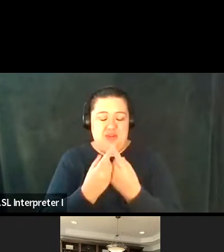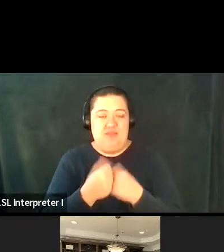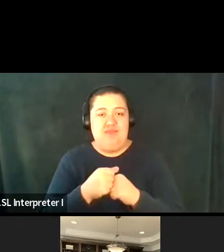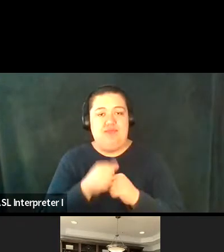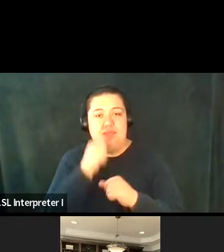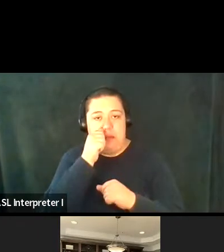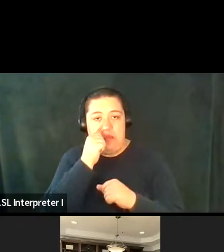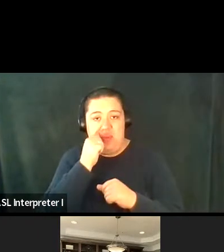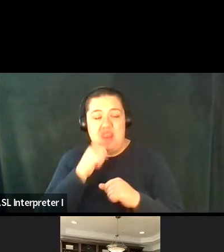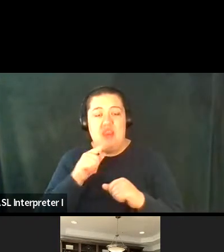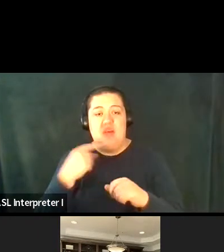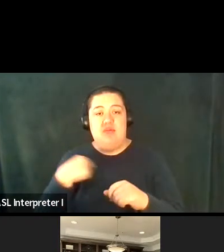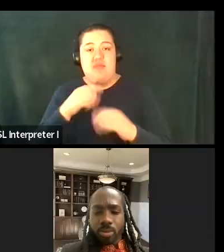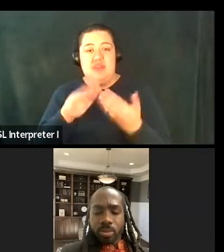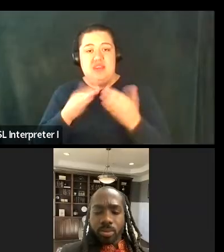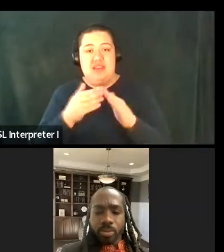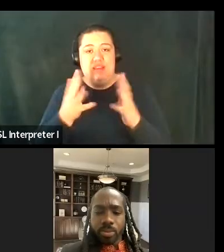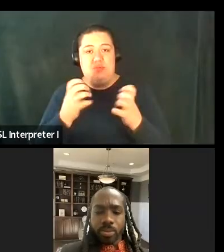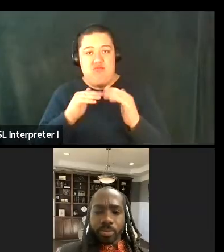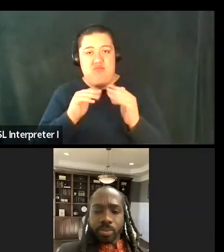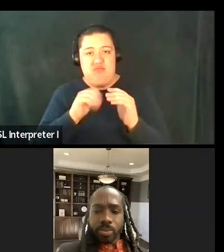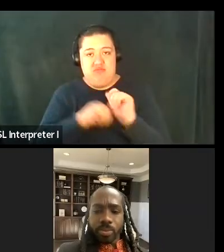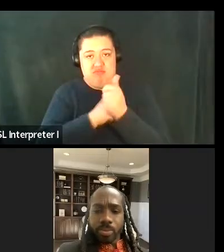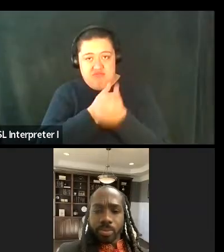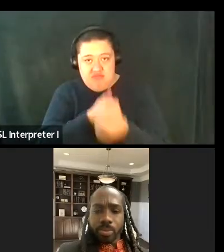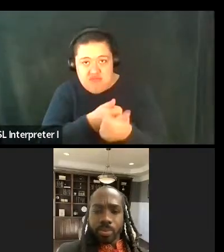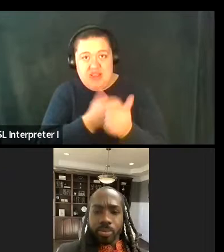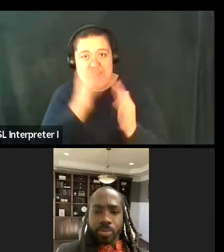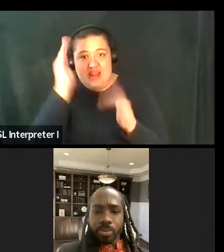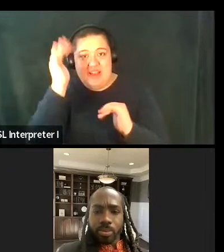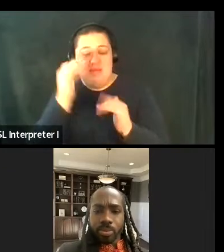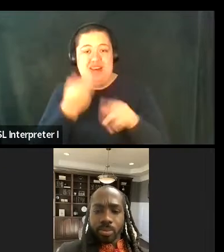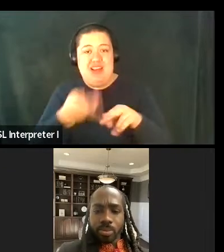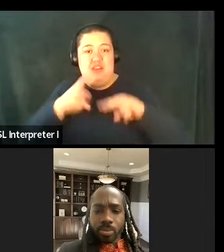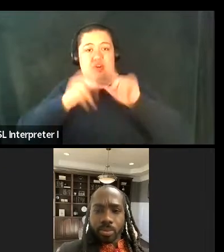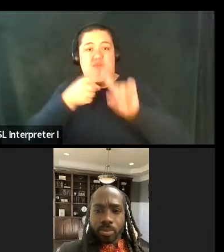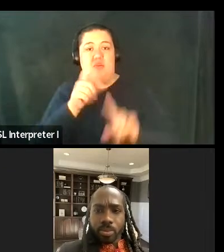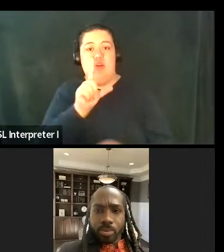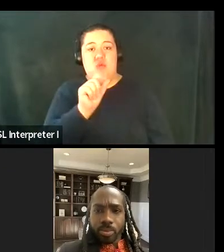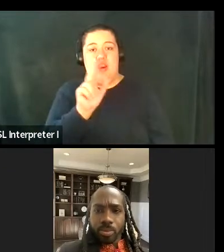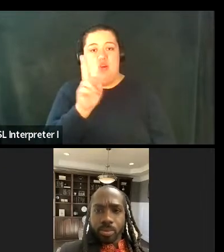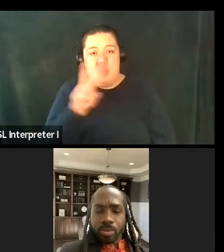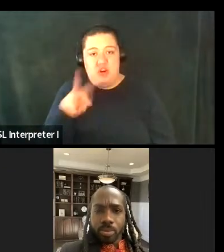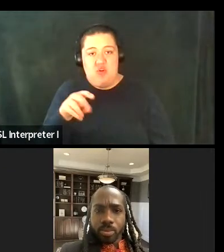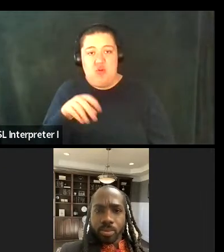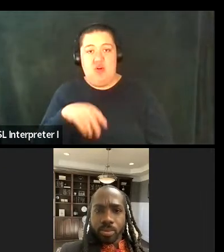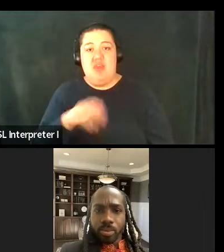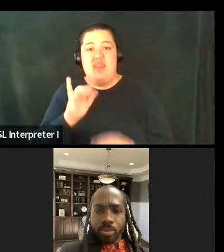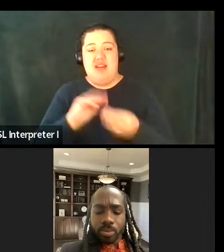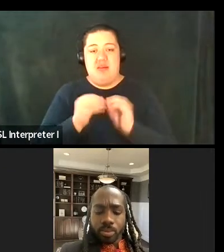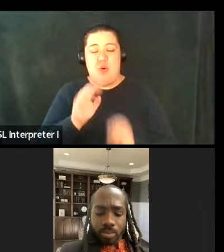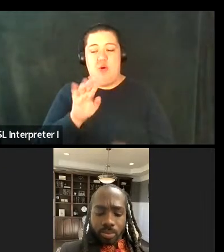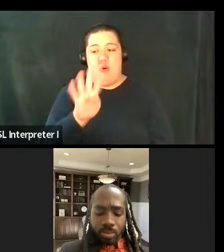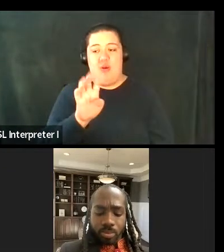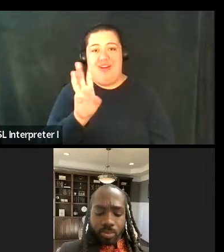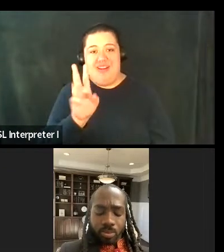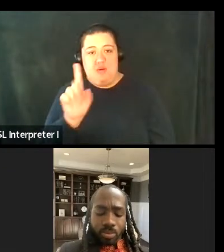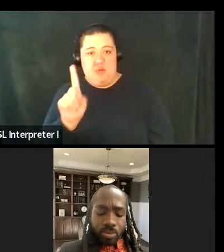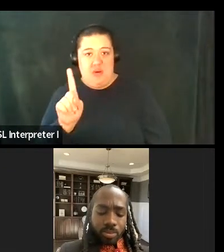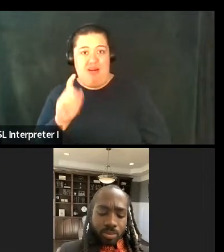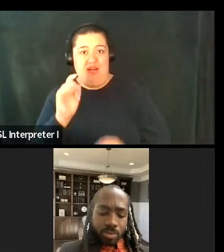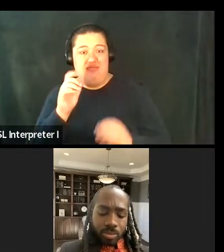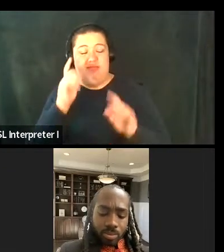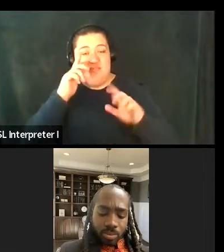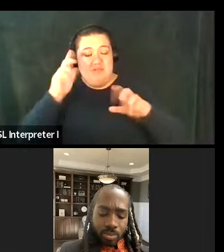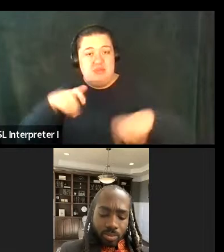track to experience an increase from 2022, which was 461. Alarmingly, more than